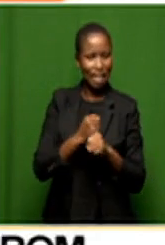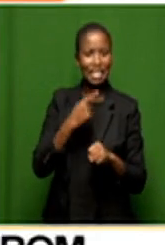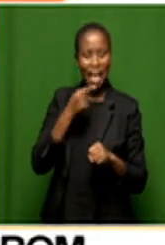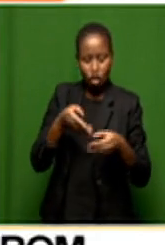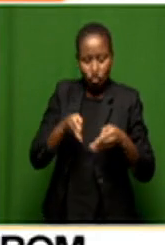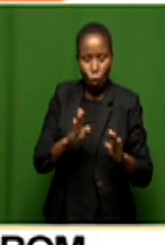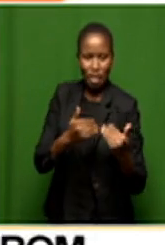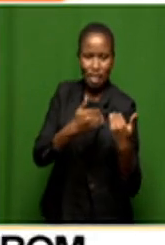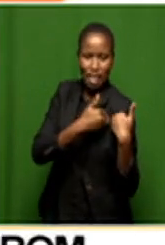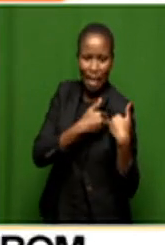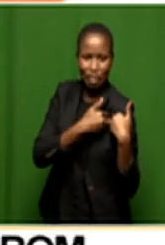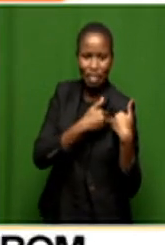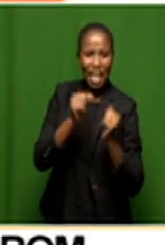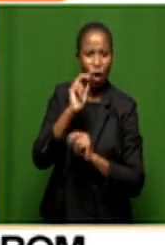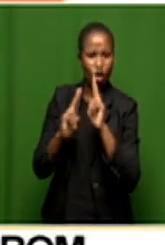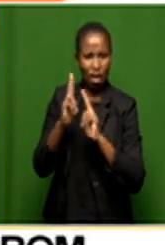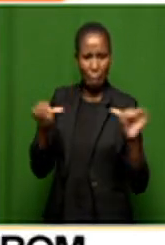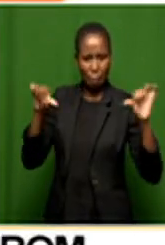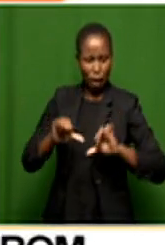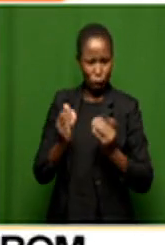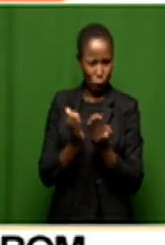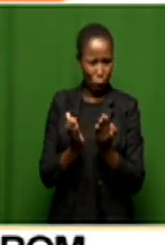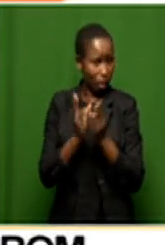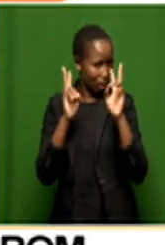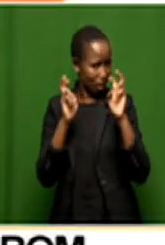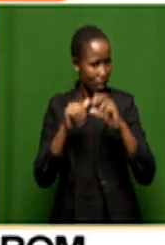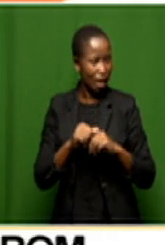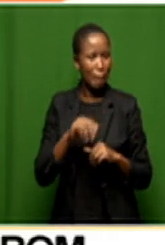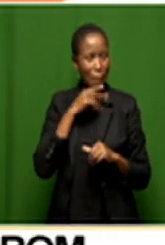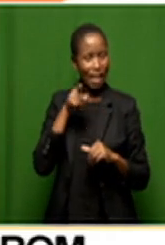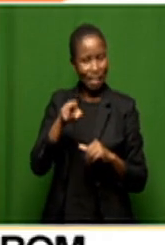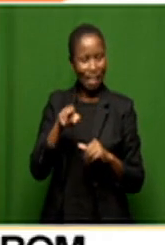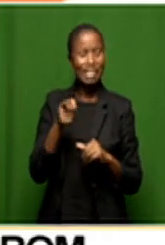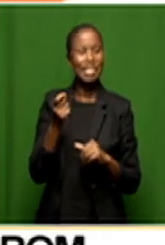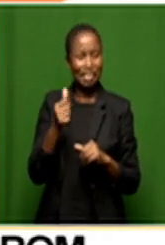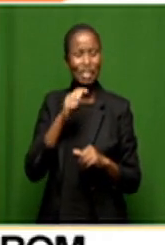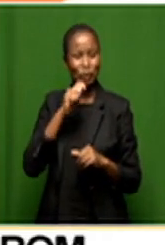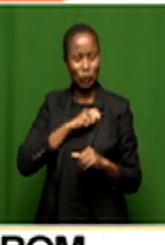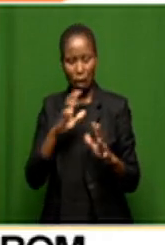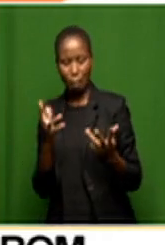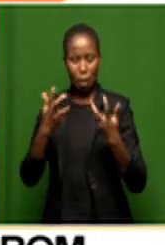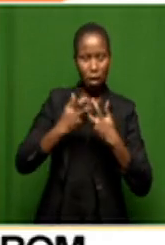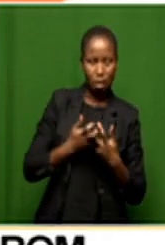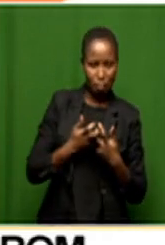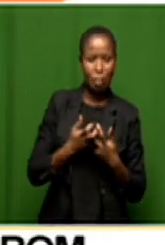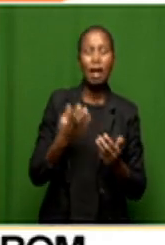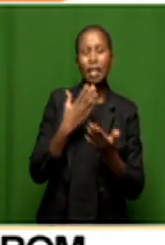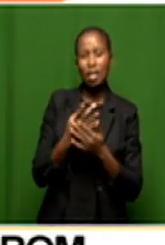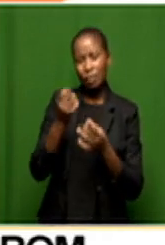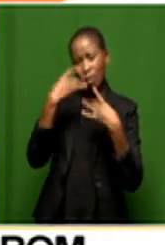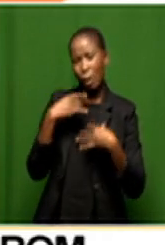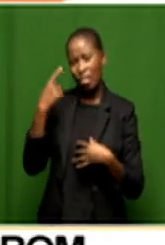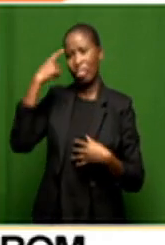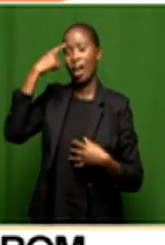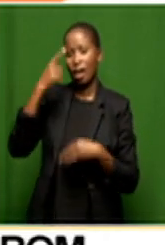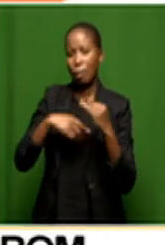Safety Heritage Tour Back to School, which is quite a combination. Talk to us about the thinking behind